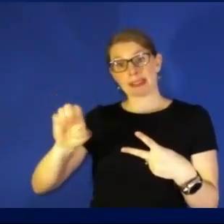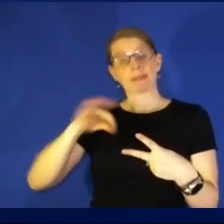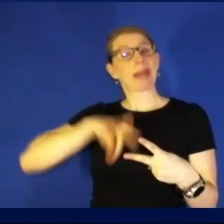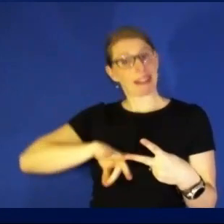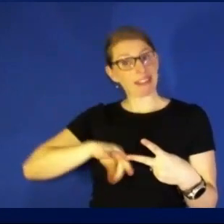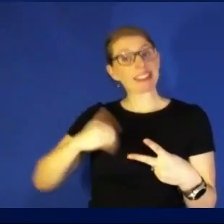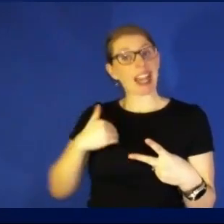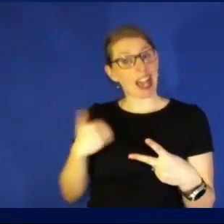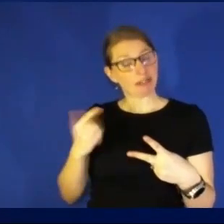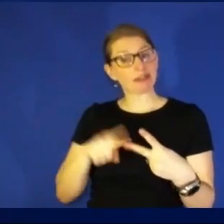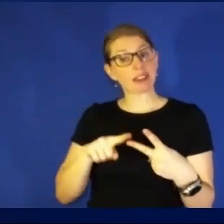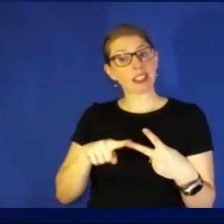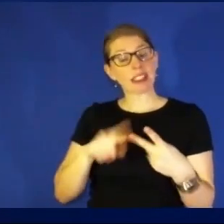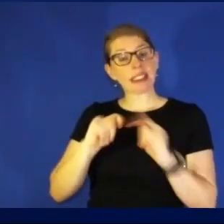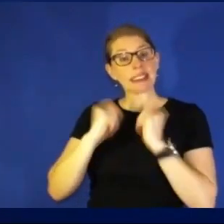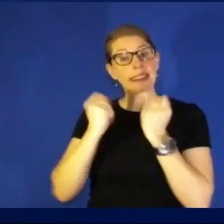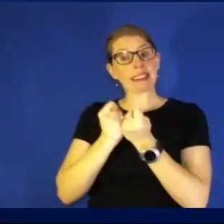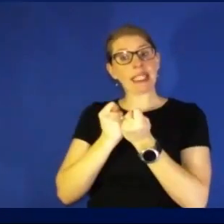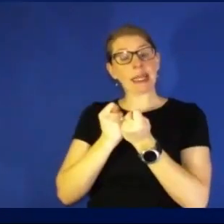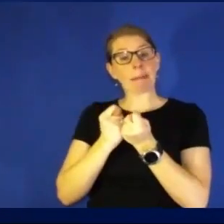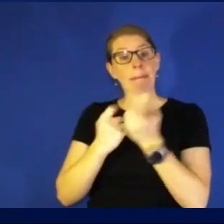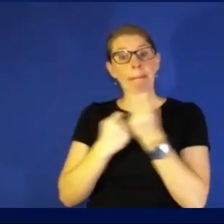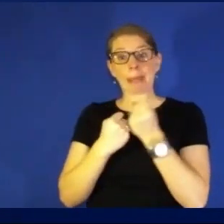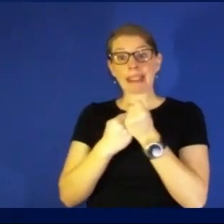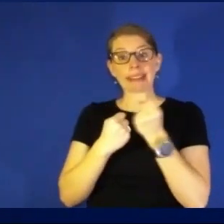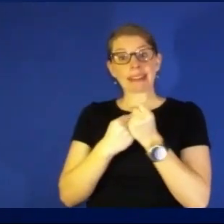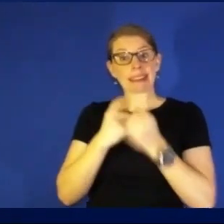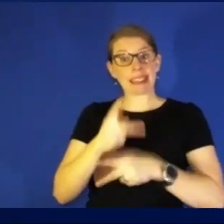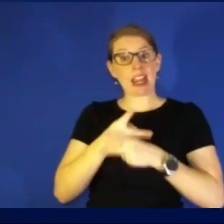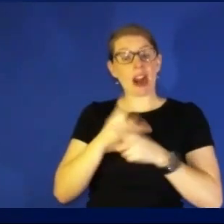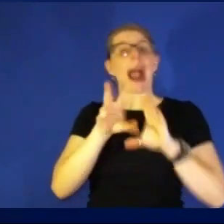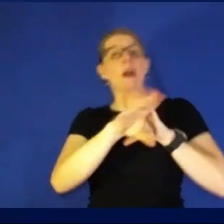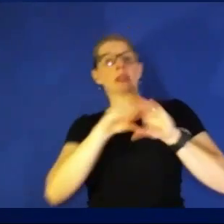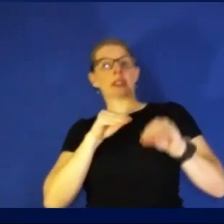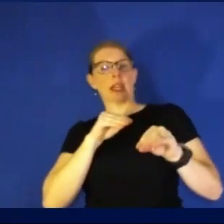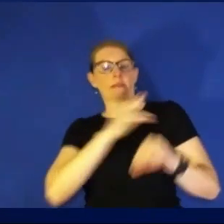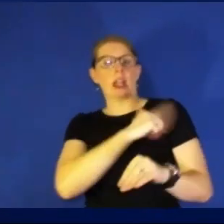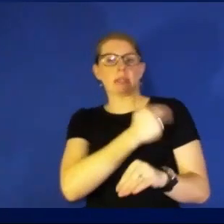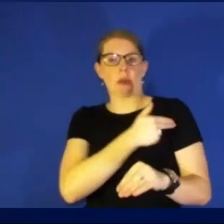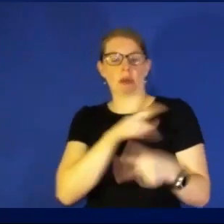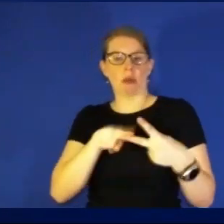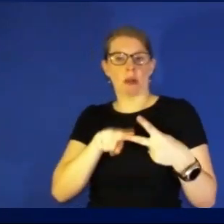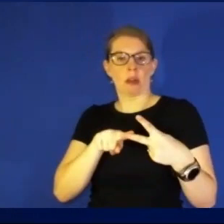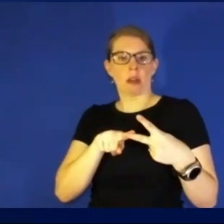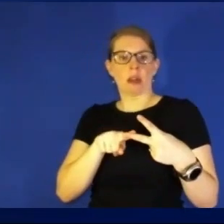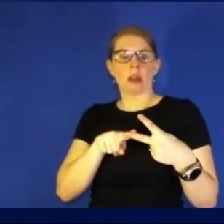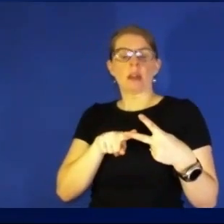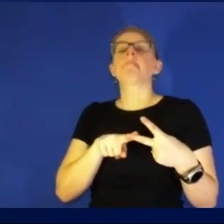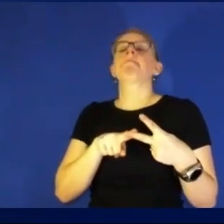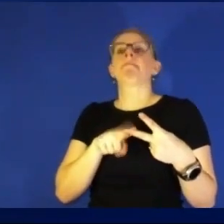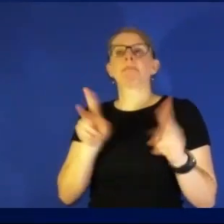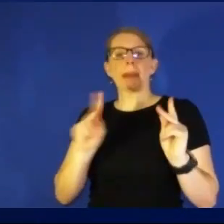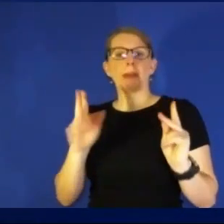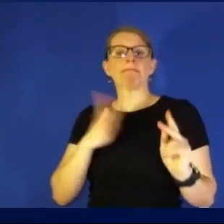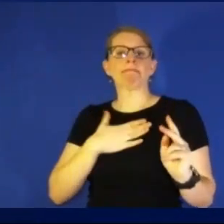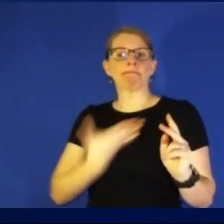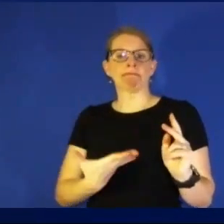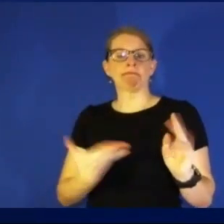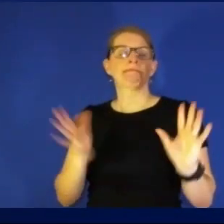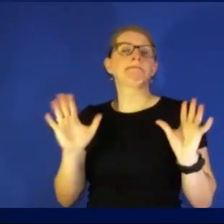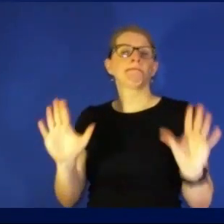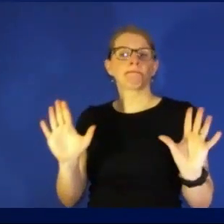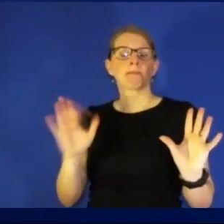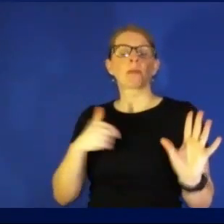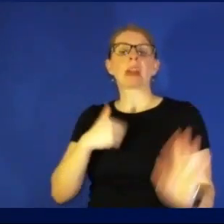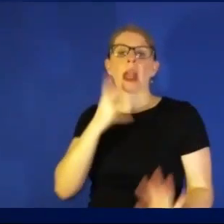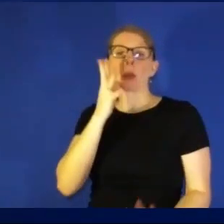that team-based care outside of the hospital. And for people who say they're at a point in their illness where they would say, I would rather all